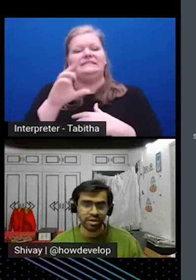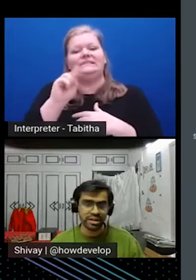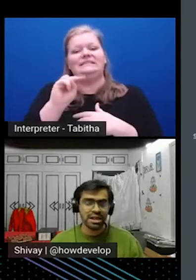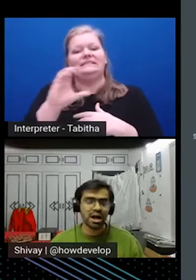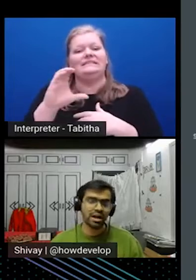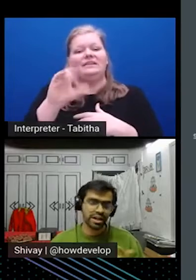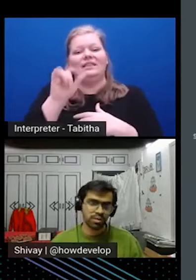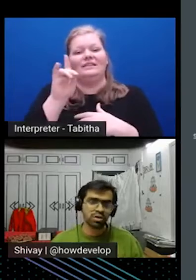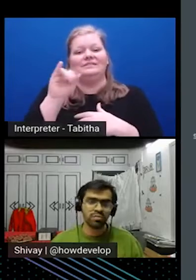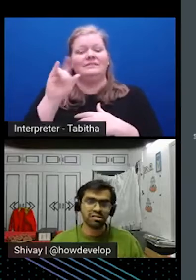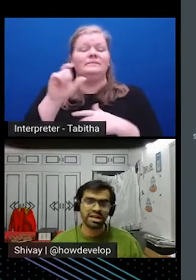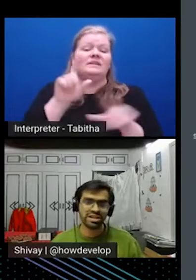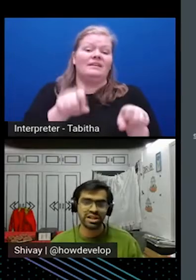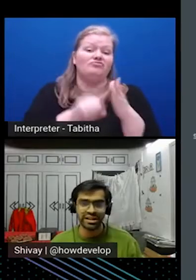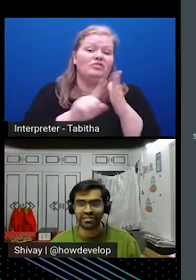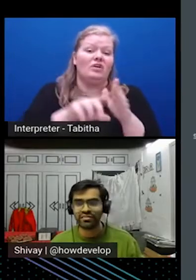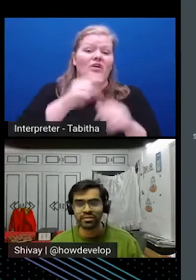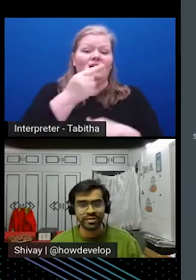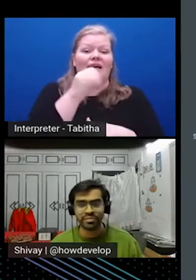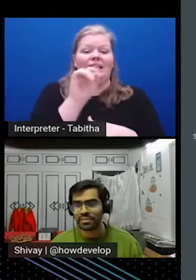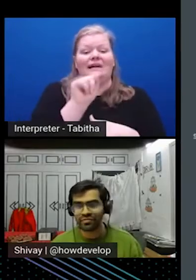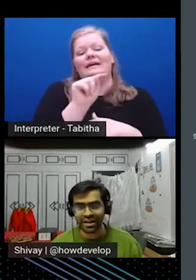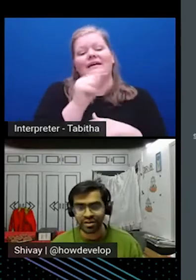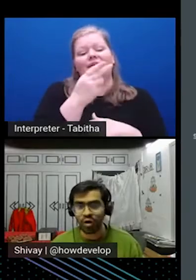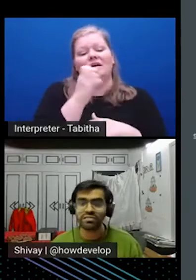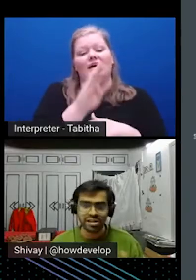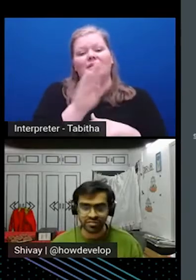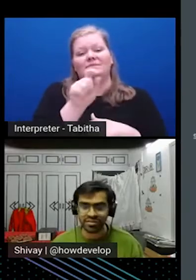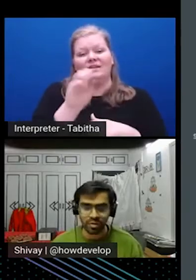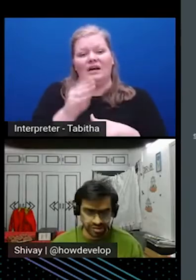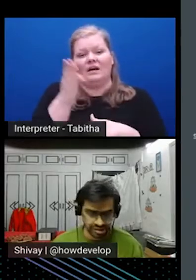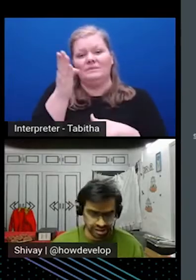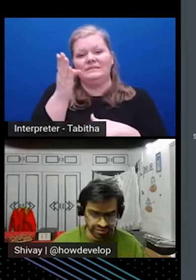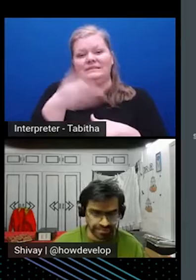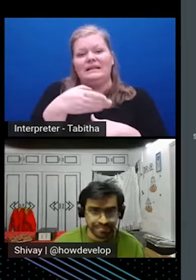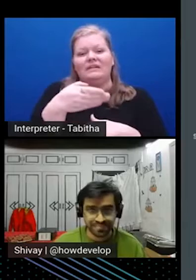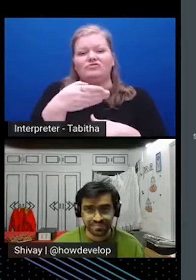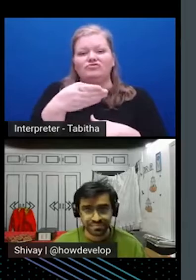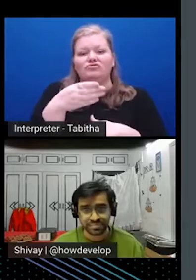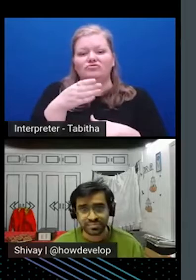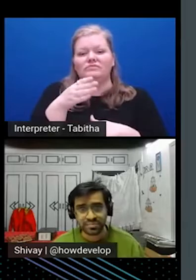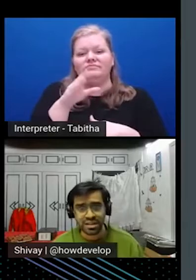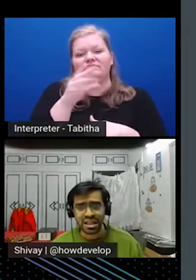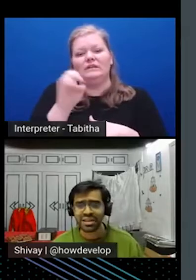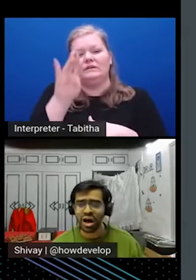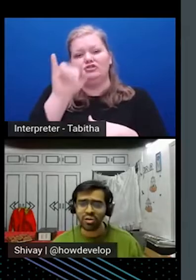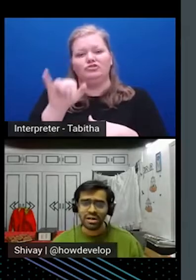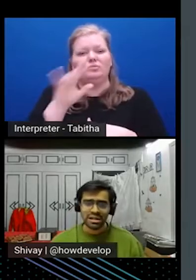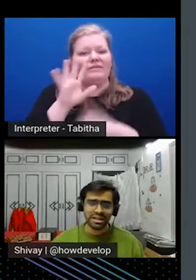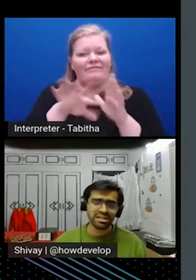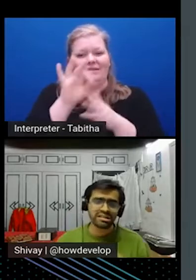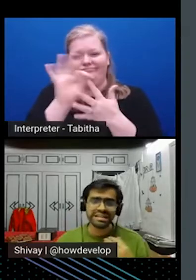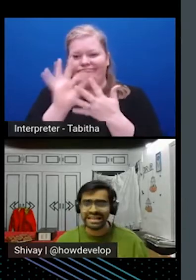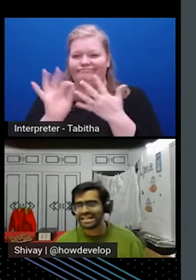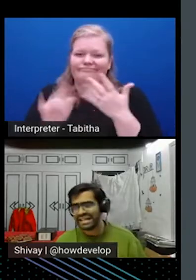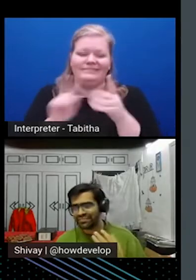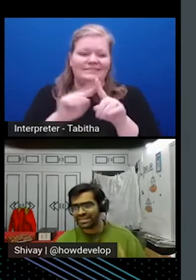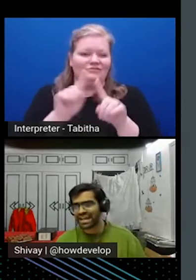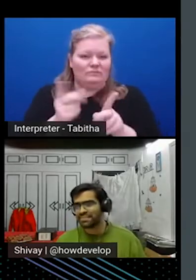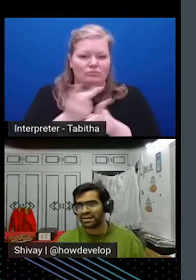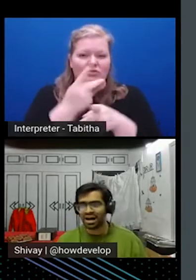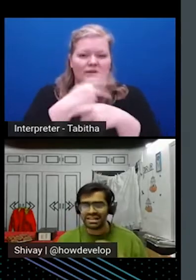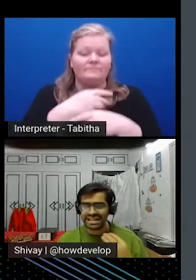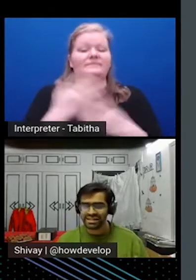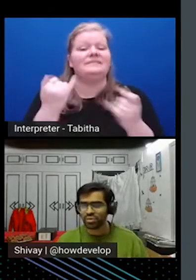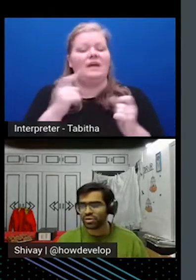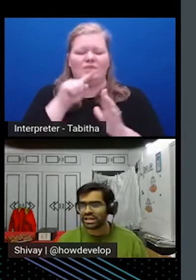them on github.com/layer5. You'll be able to find all of these different projects as well. Now, let's deep